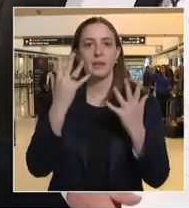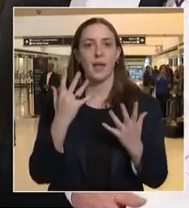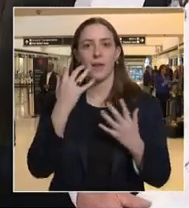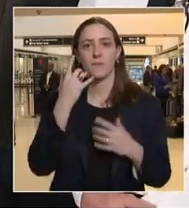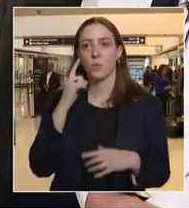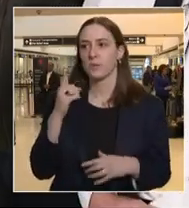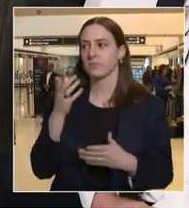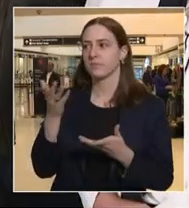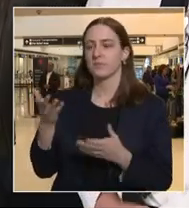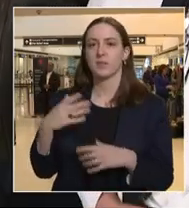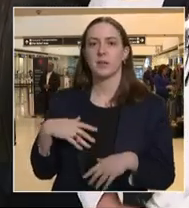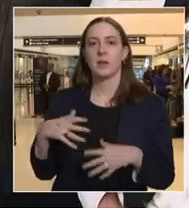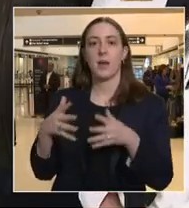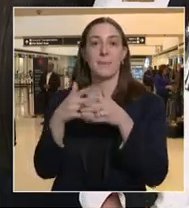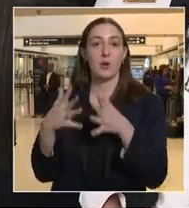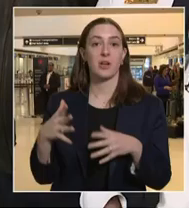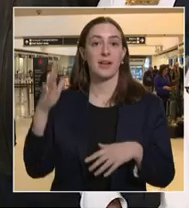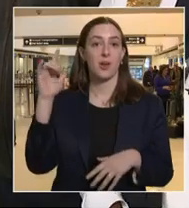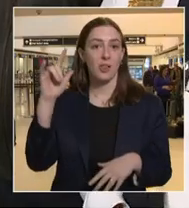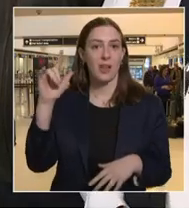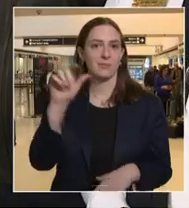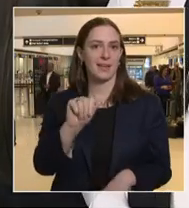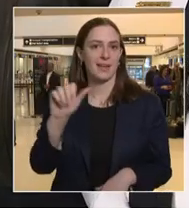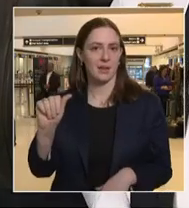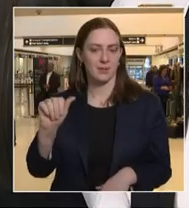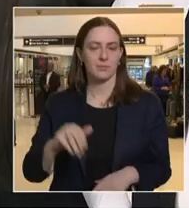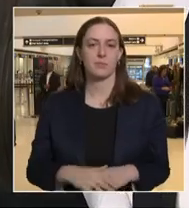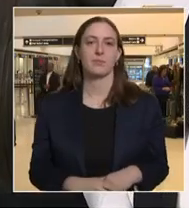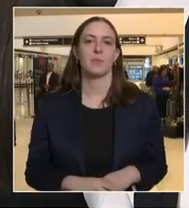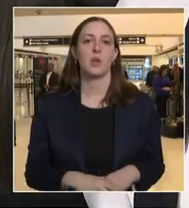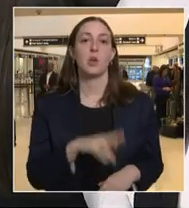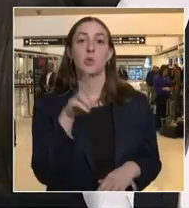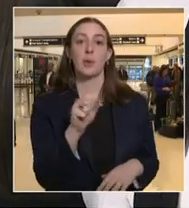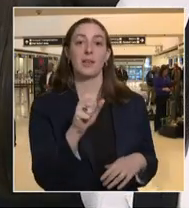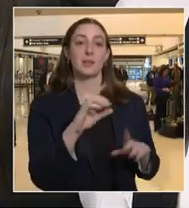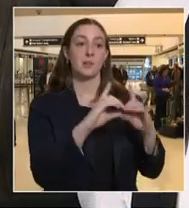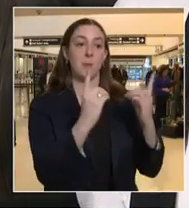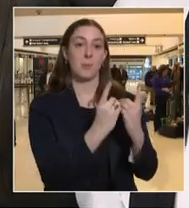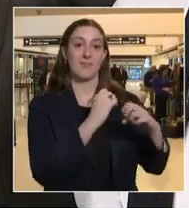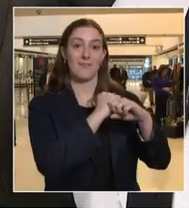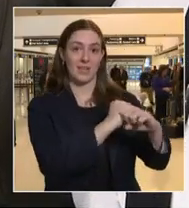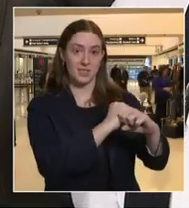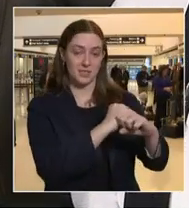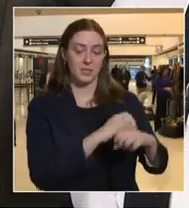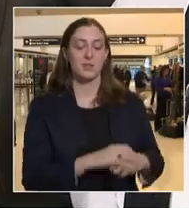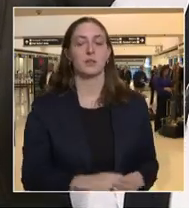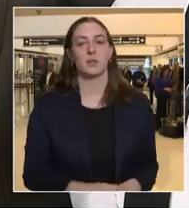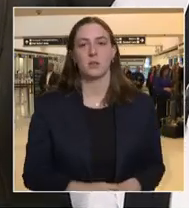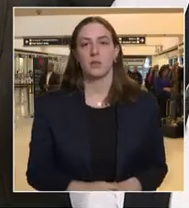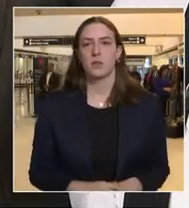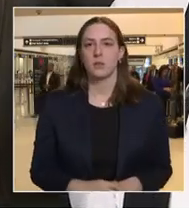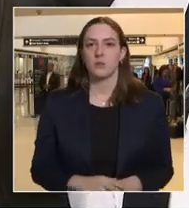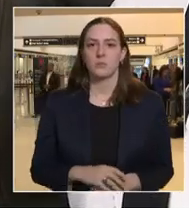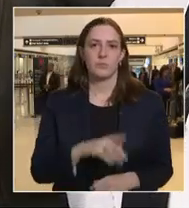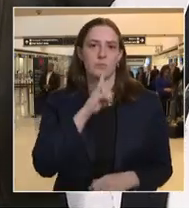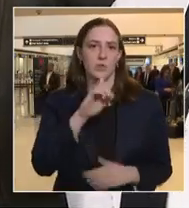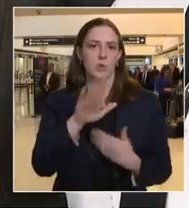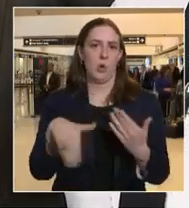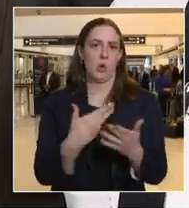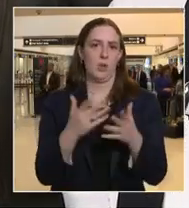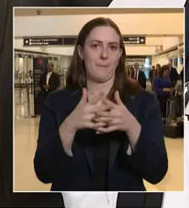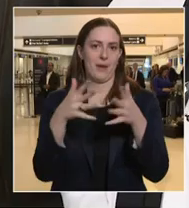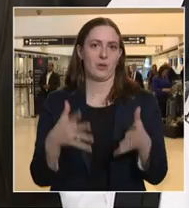Airlines, for the United States Department of Defense, and for all Americans for the loss of